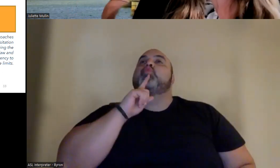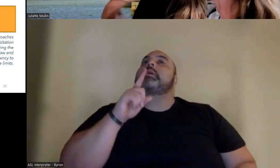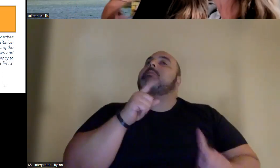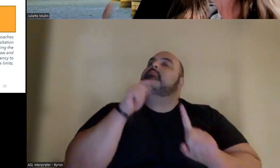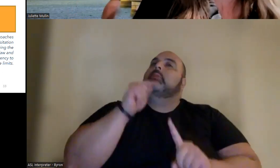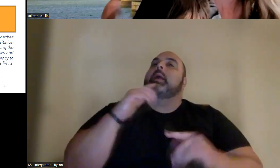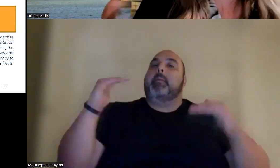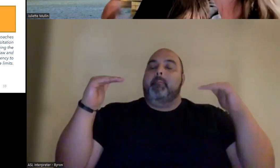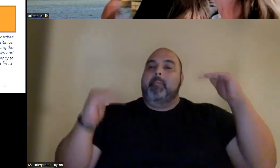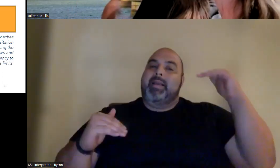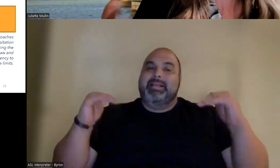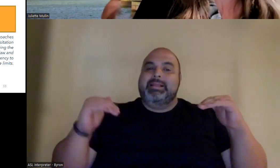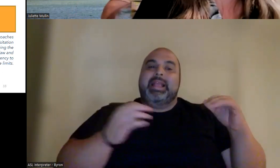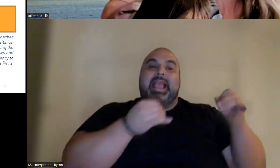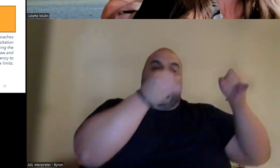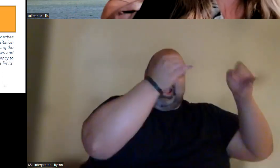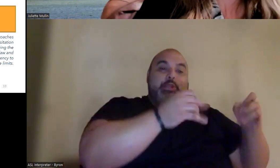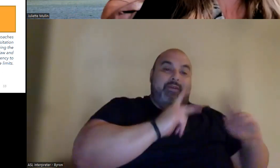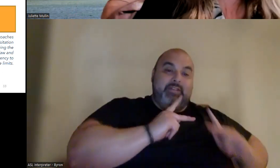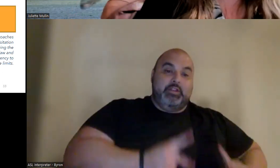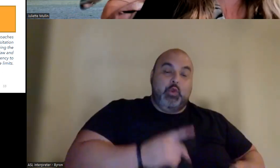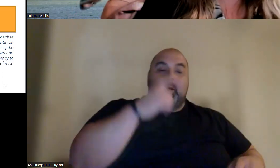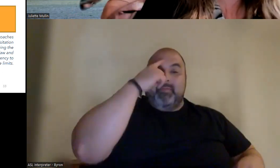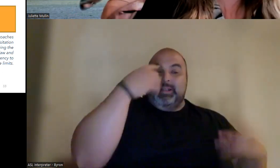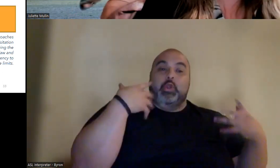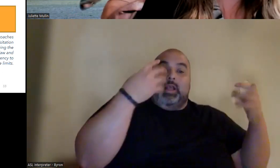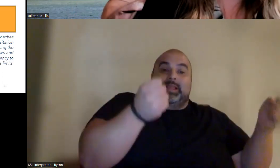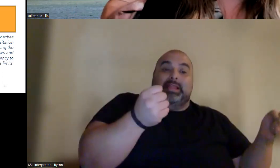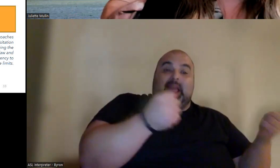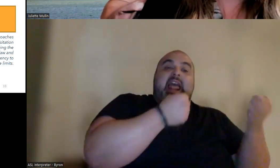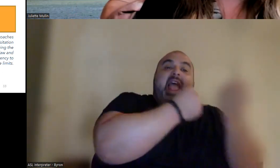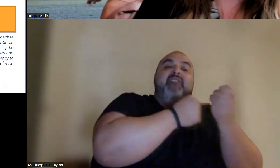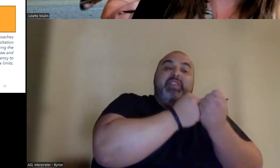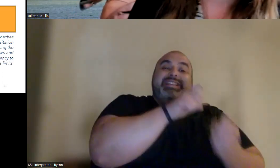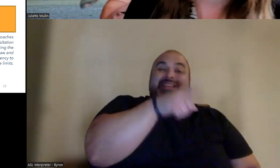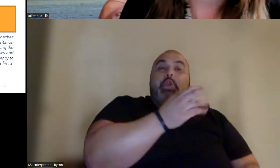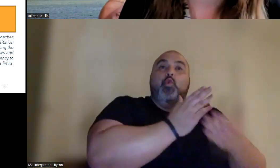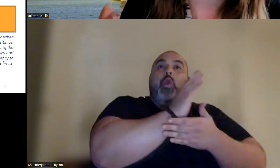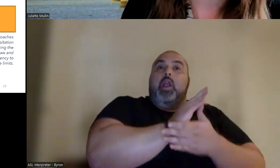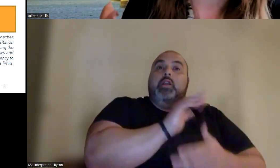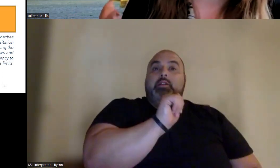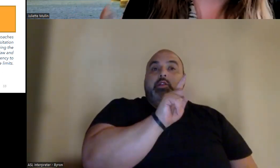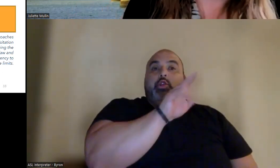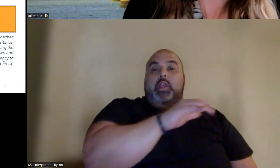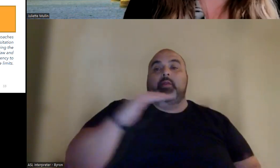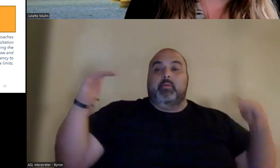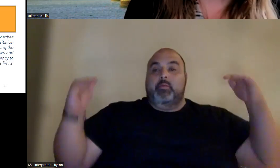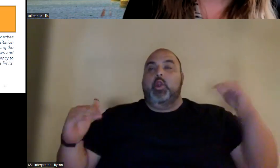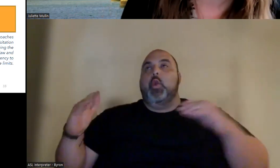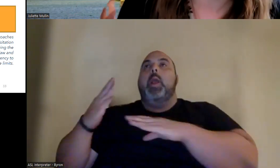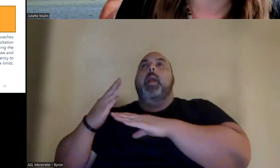balancing individual, physical, mental health, and advocacy needs, rights, and autonomy with the public health protection.